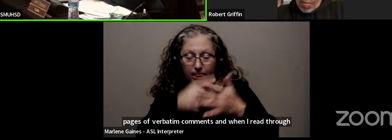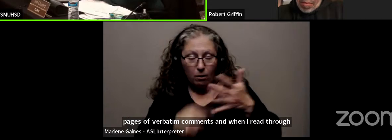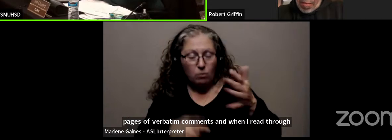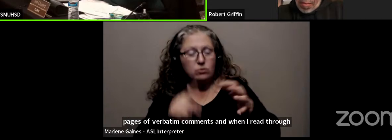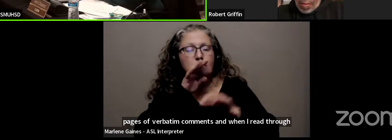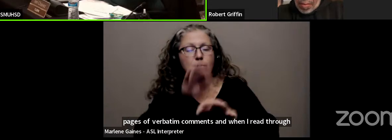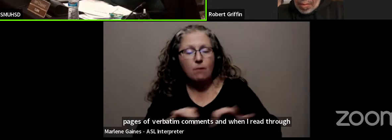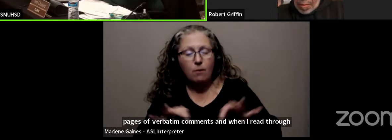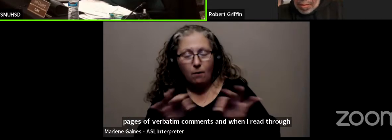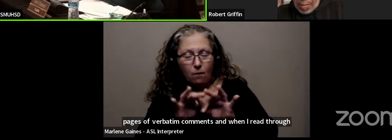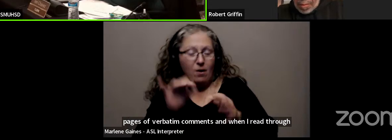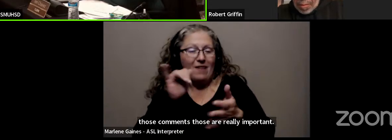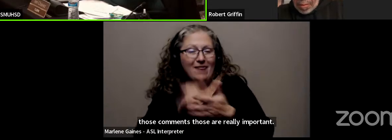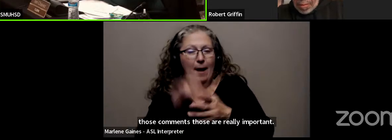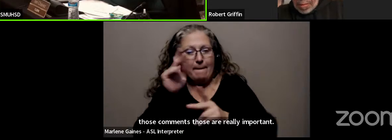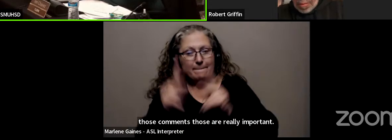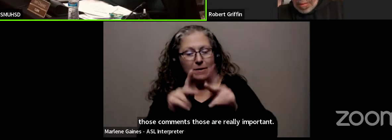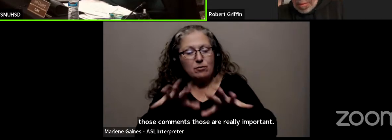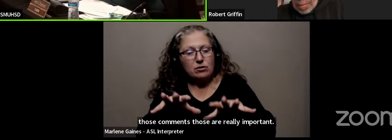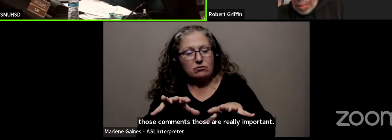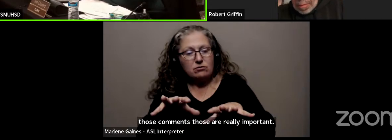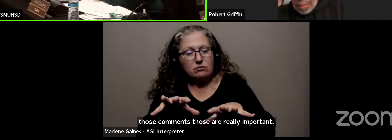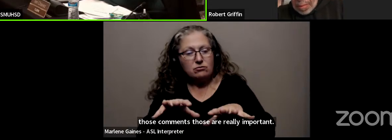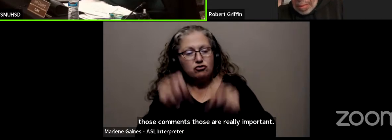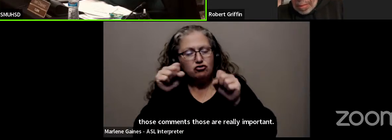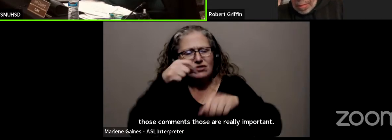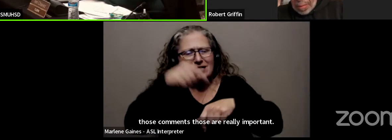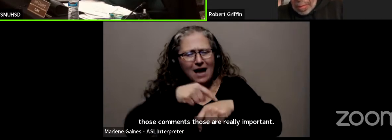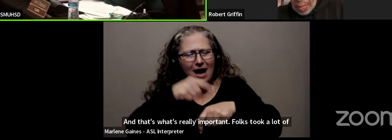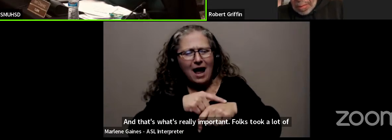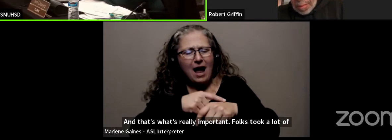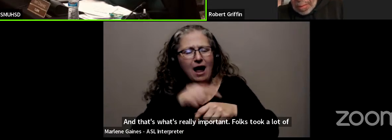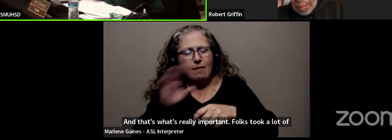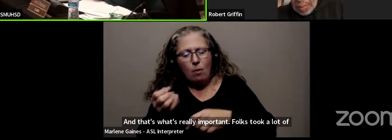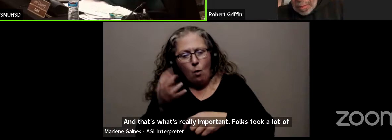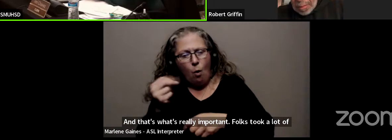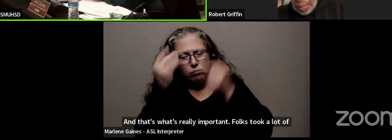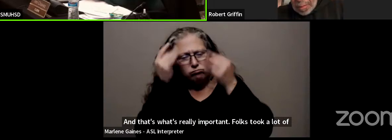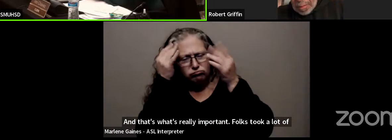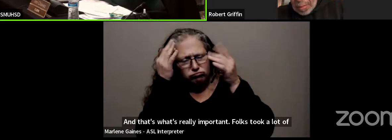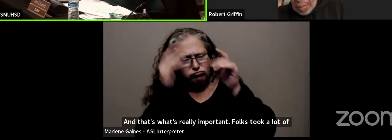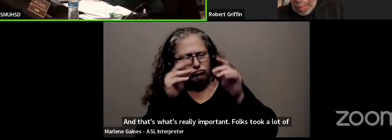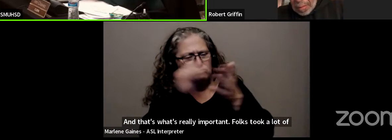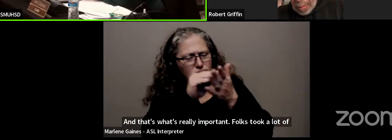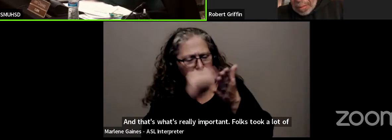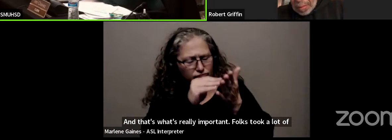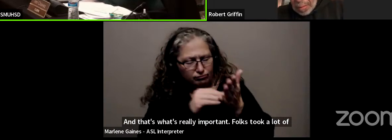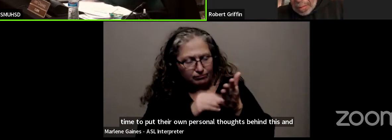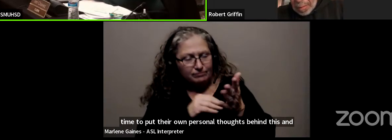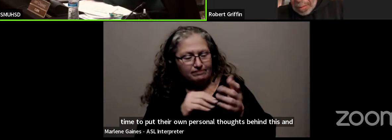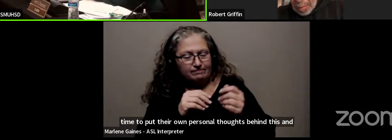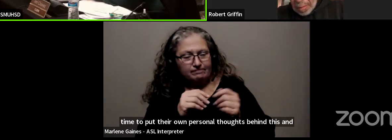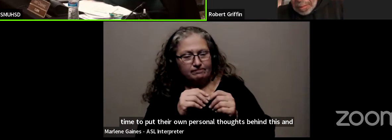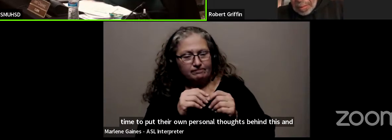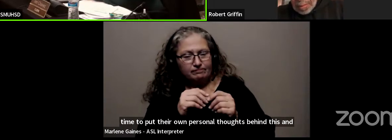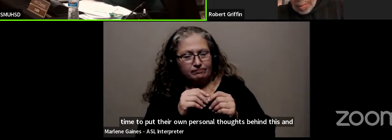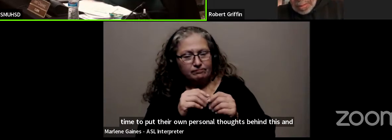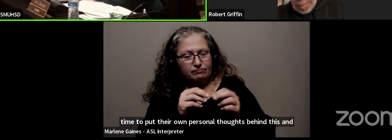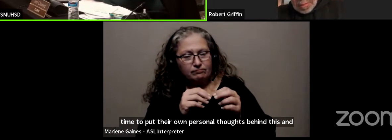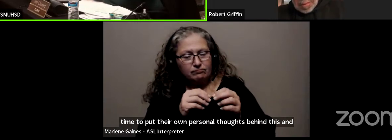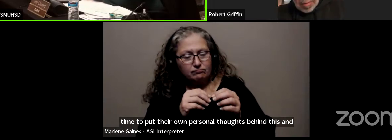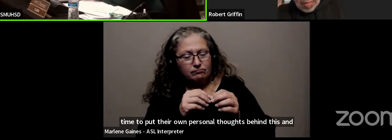that's what's really important. Folks took a lot of time to put their own personal thoughts behind this and to verbatim